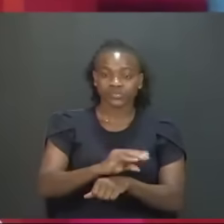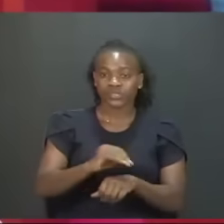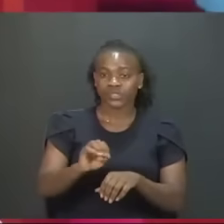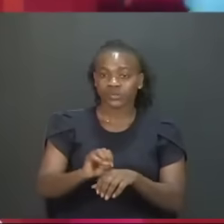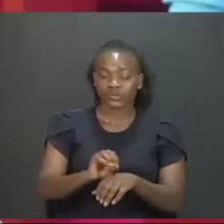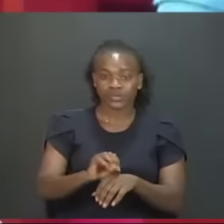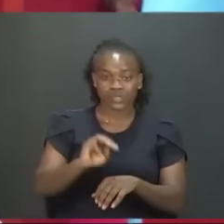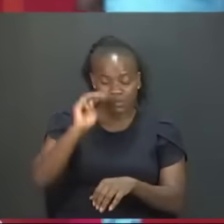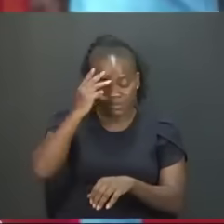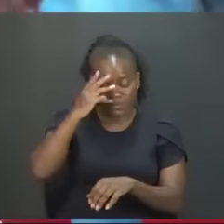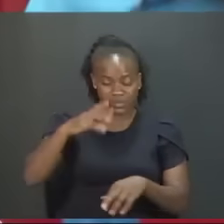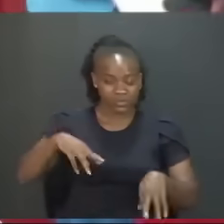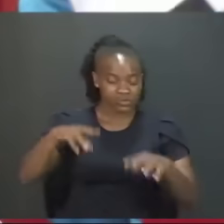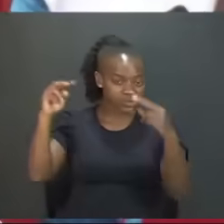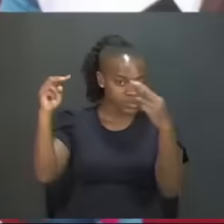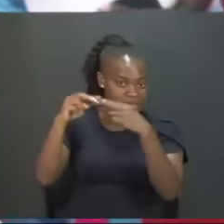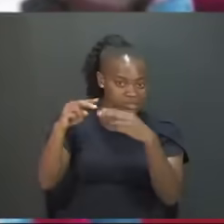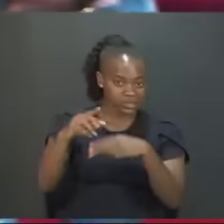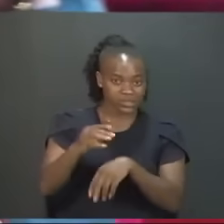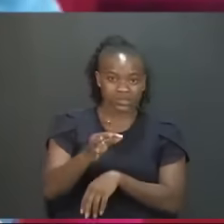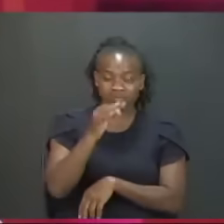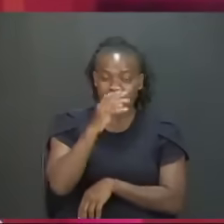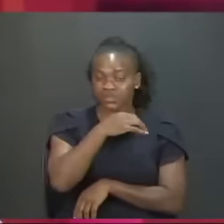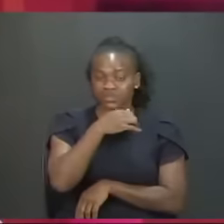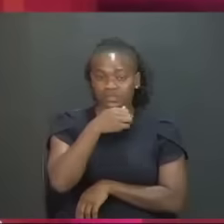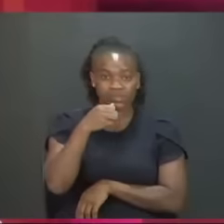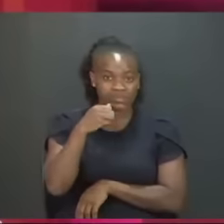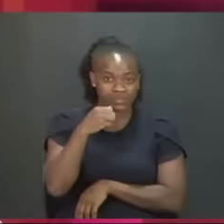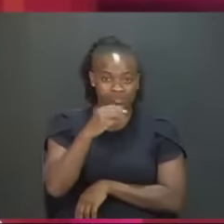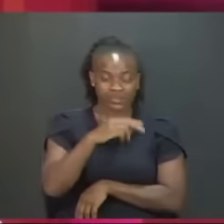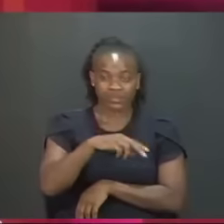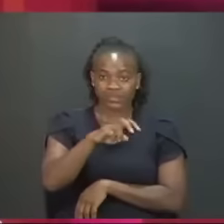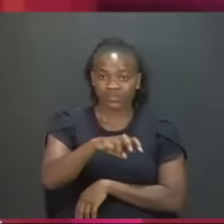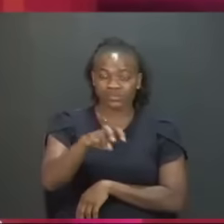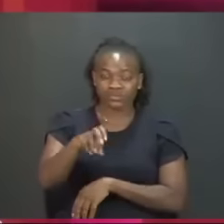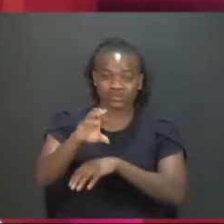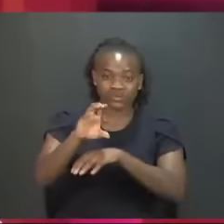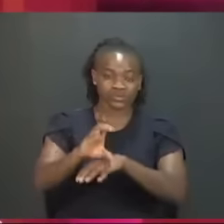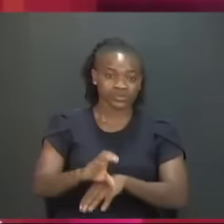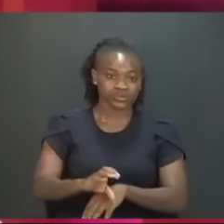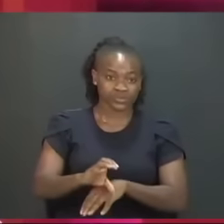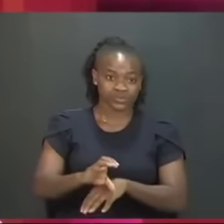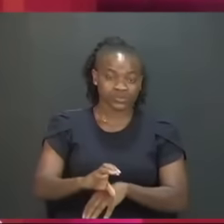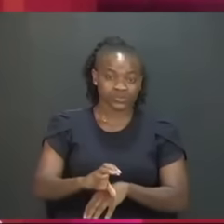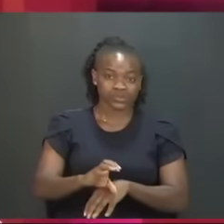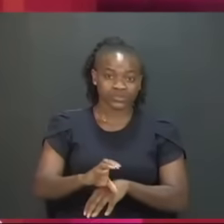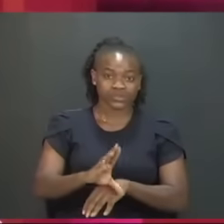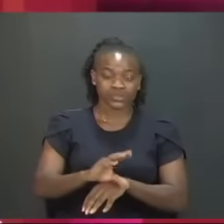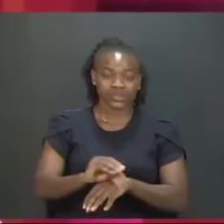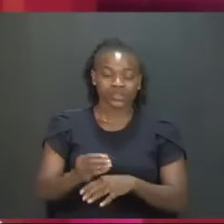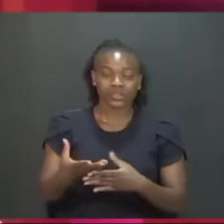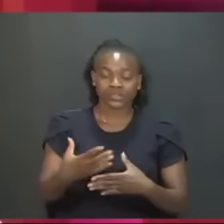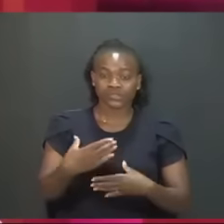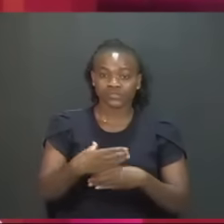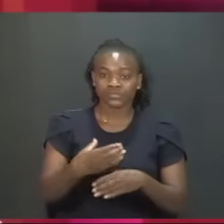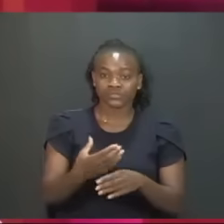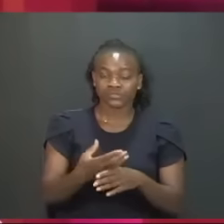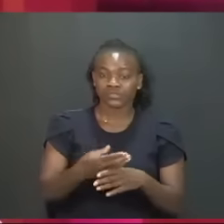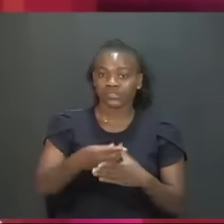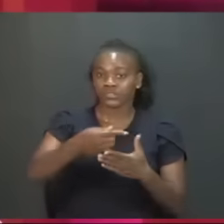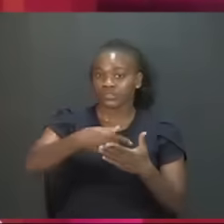and Highways, Minister for Food and Agriculture, and Minister for Tourism, Culture and Creative